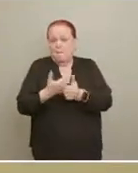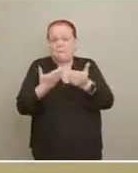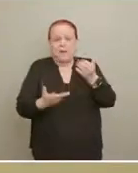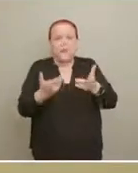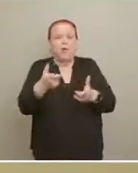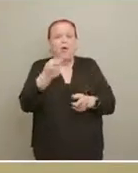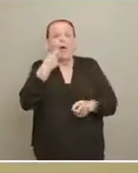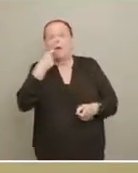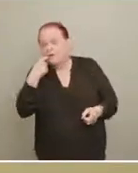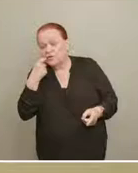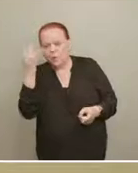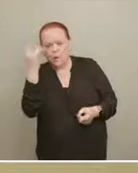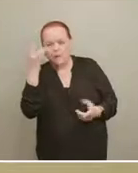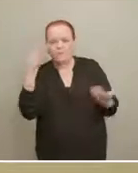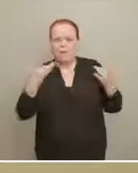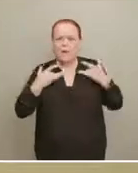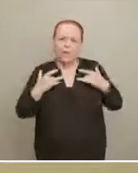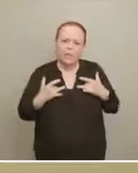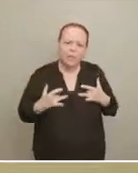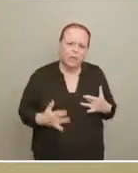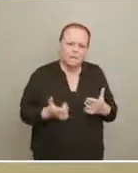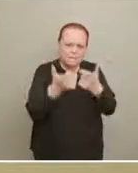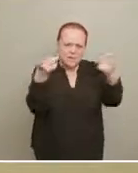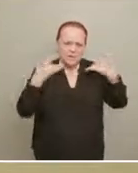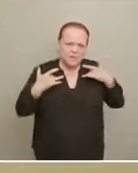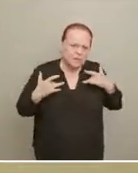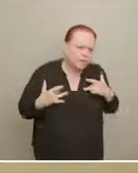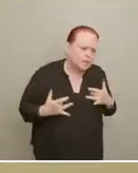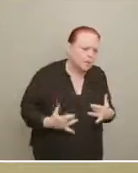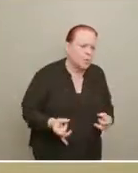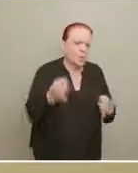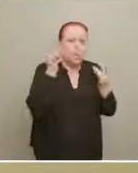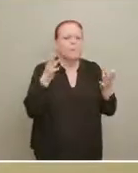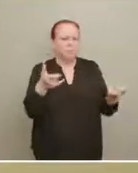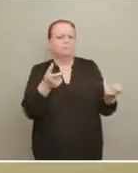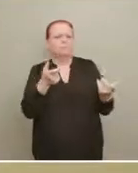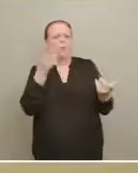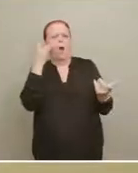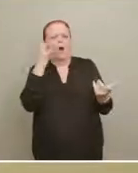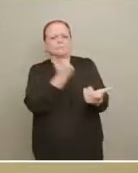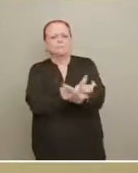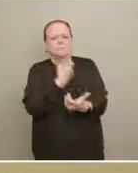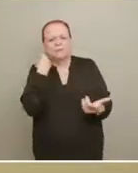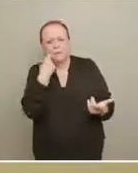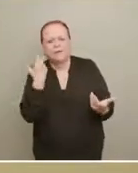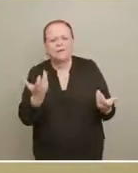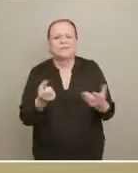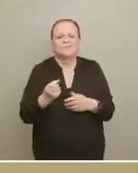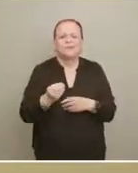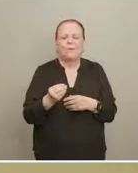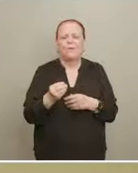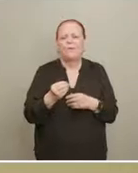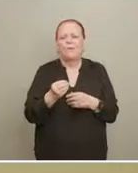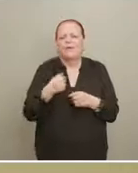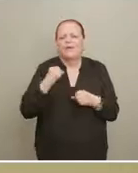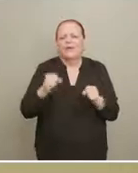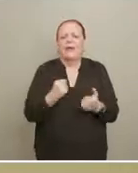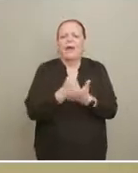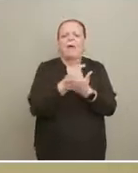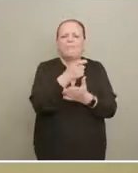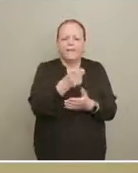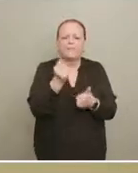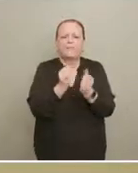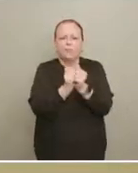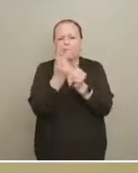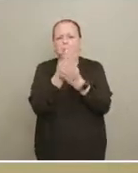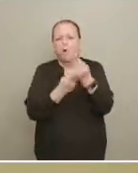disorder, we've got that here too. So we can serve them and attend to their mental illness as well as their addiction at the same time. In addition,